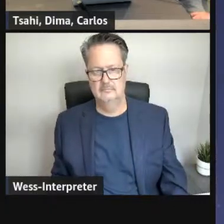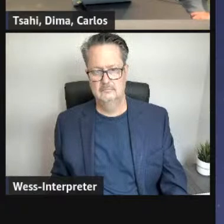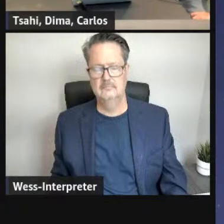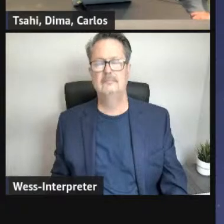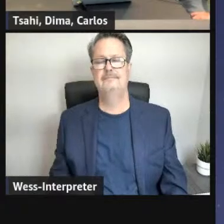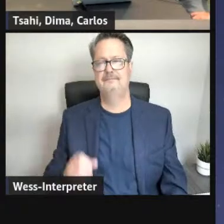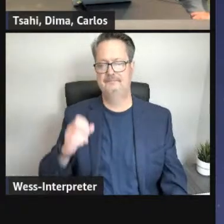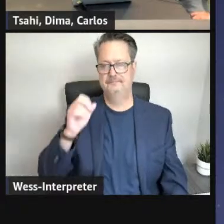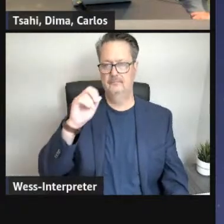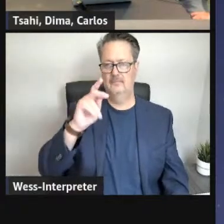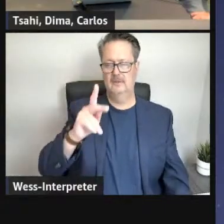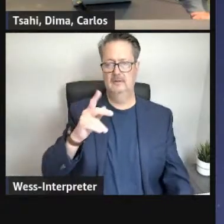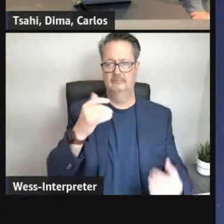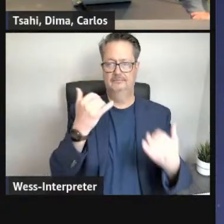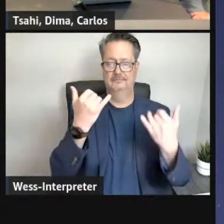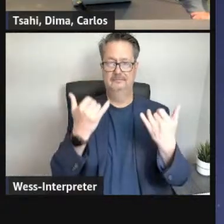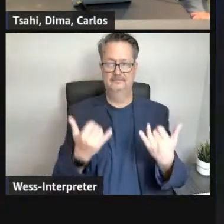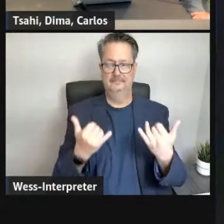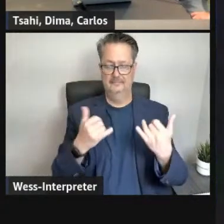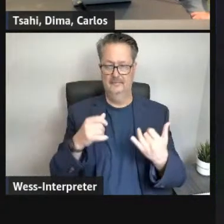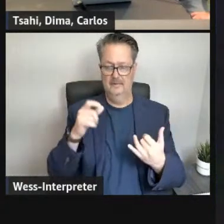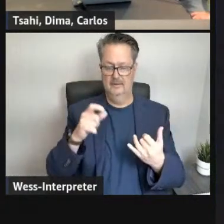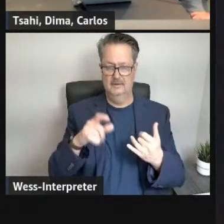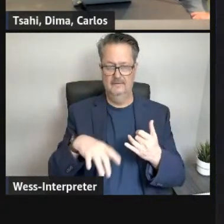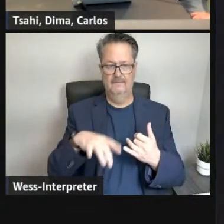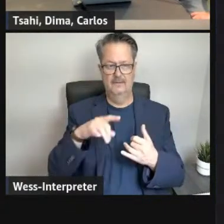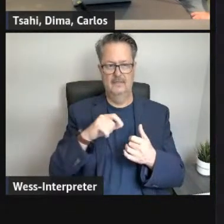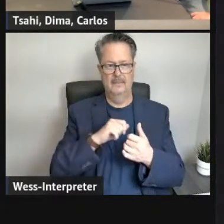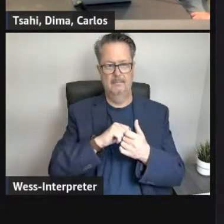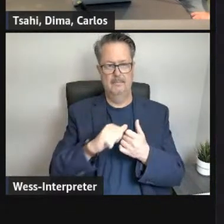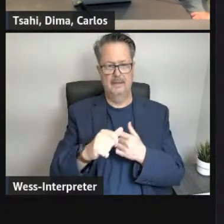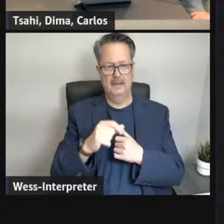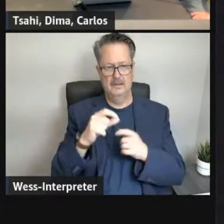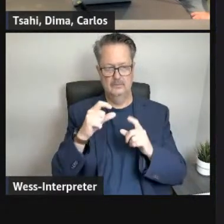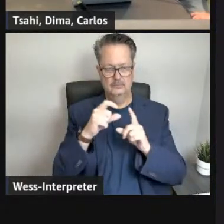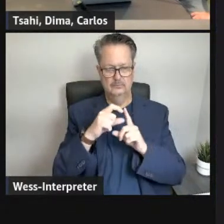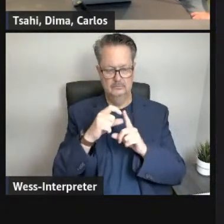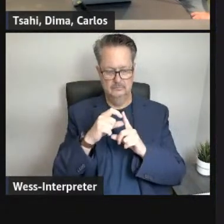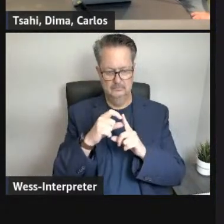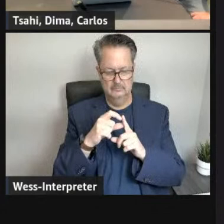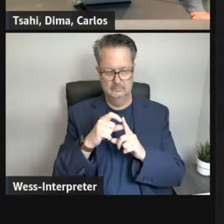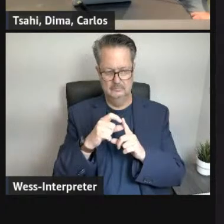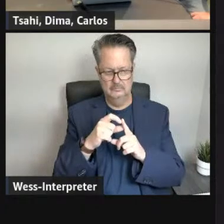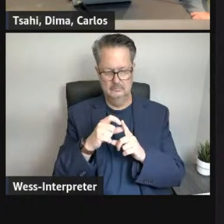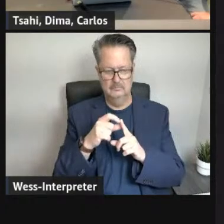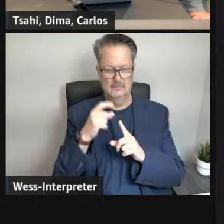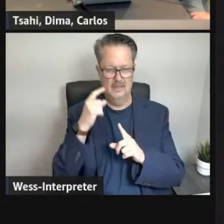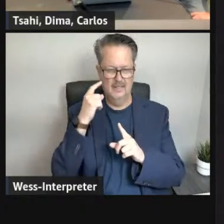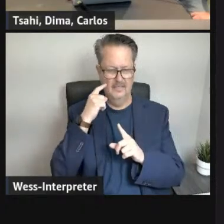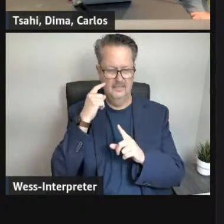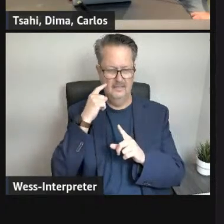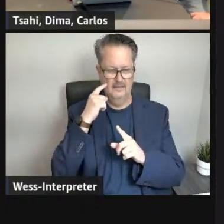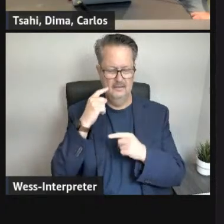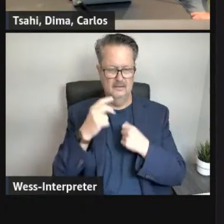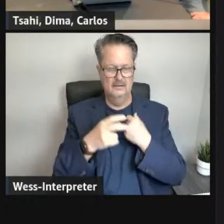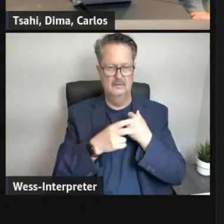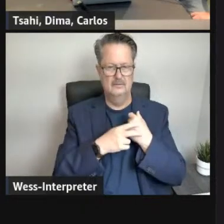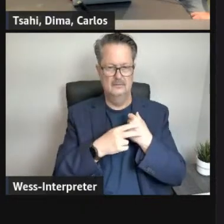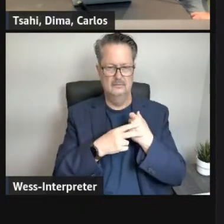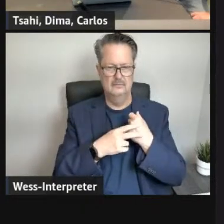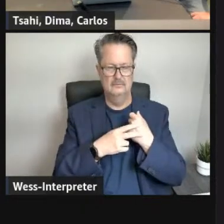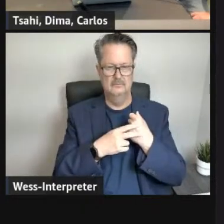Okay, so now I need to find the password. So the password, I think it's stored as part of